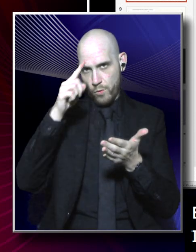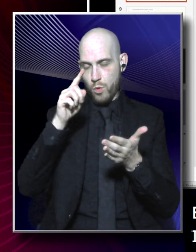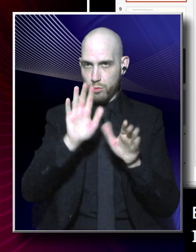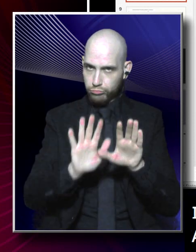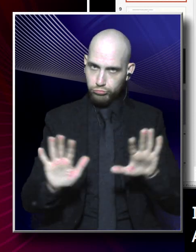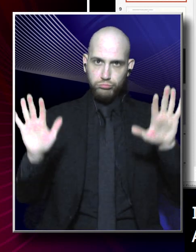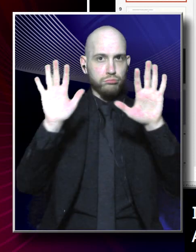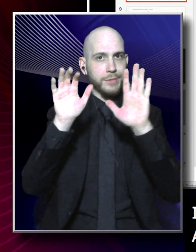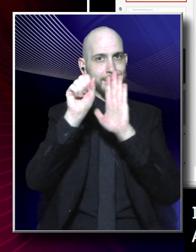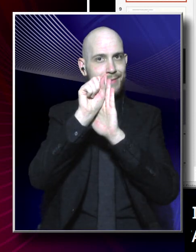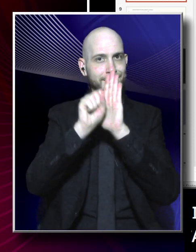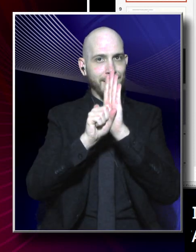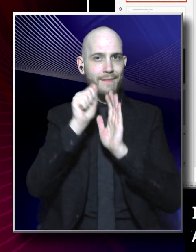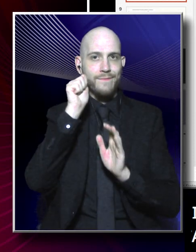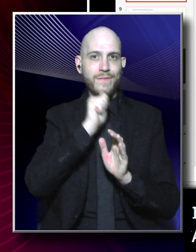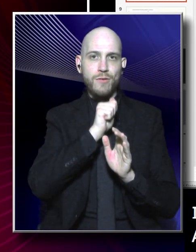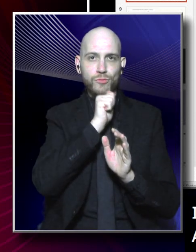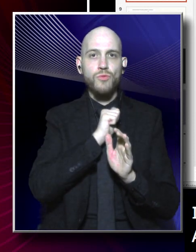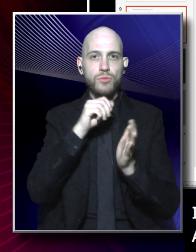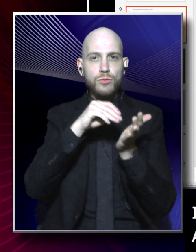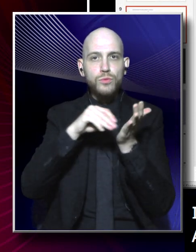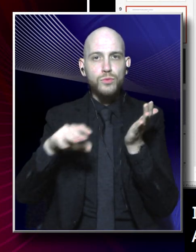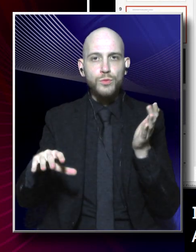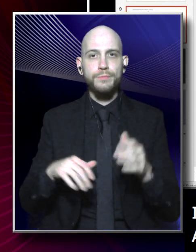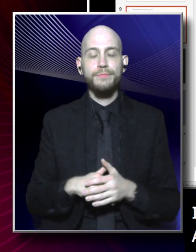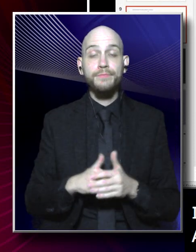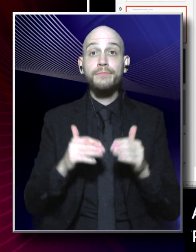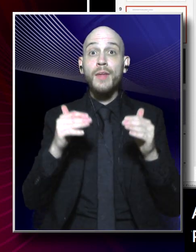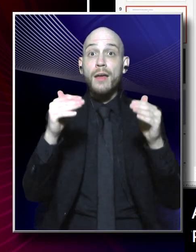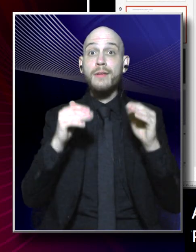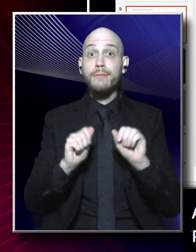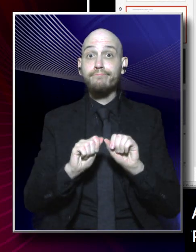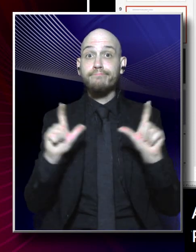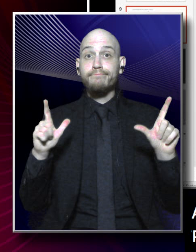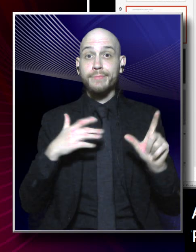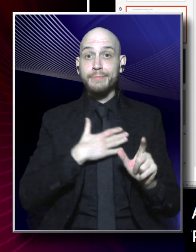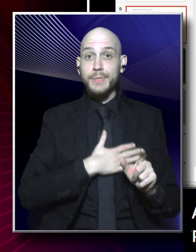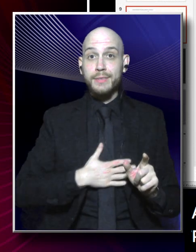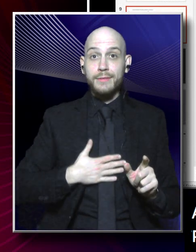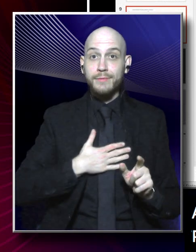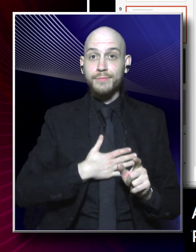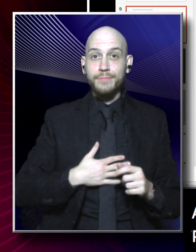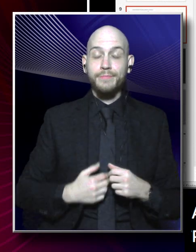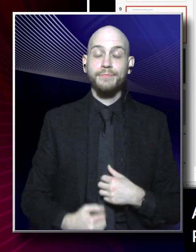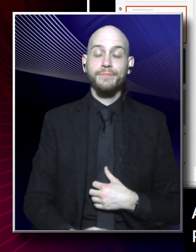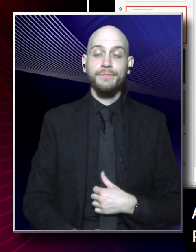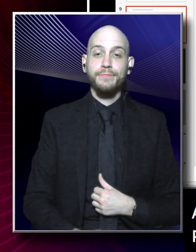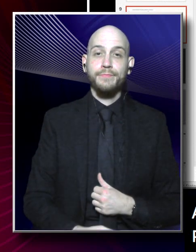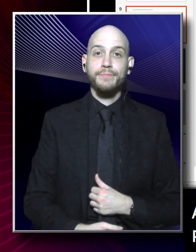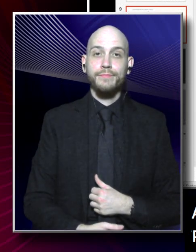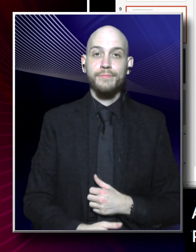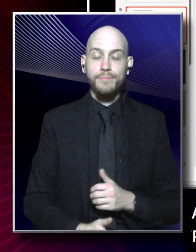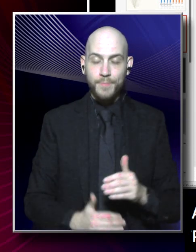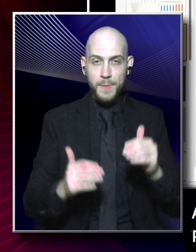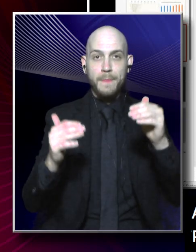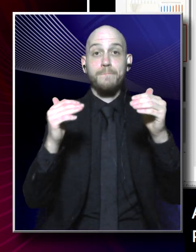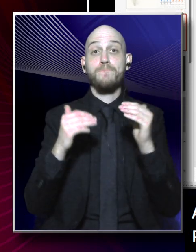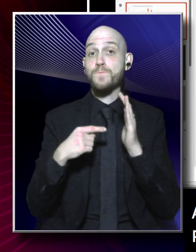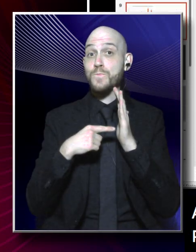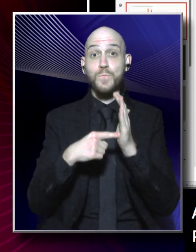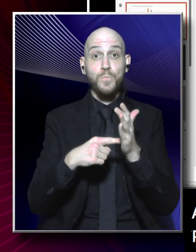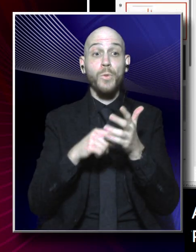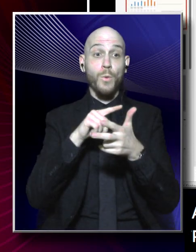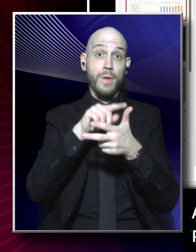state. Okay, next slide, please. So the next slide here is Pdsd